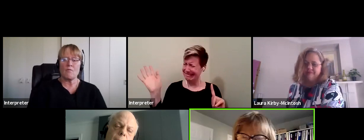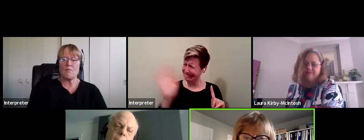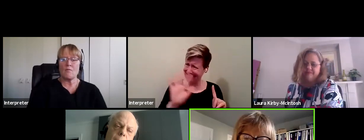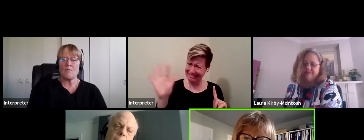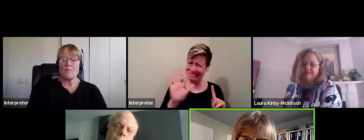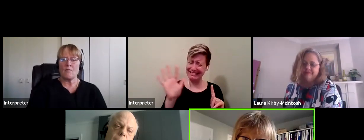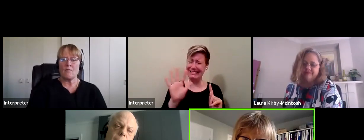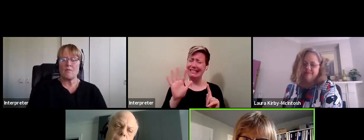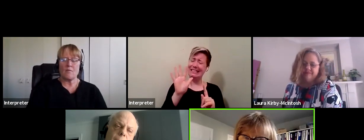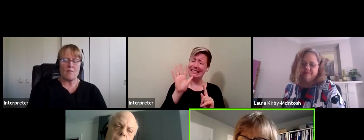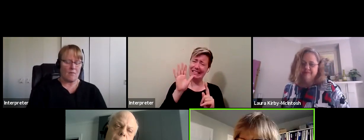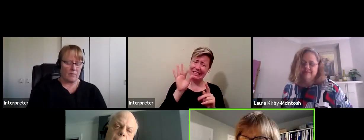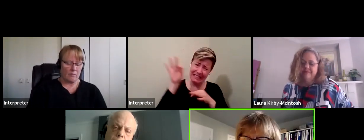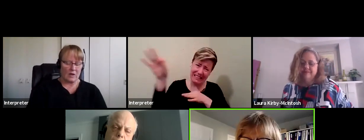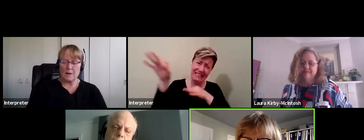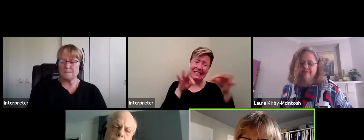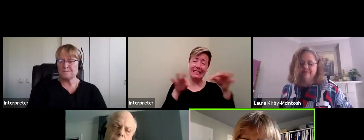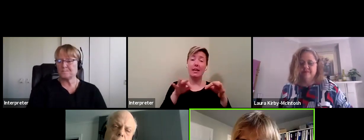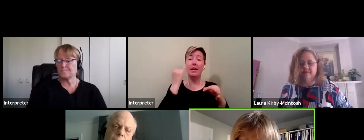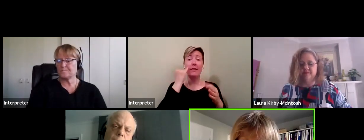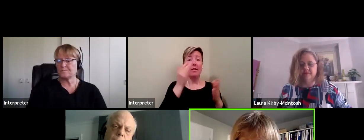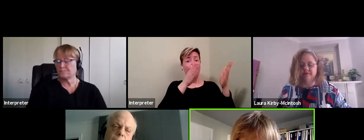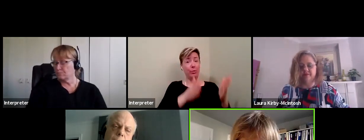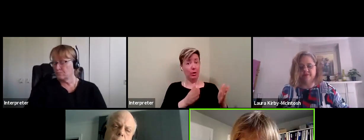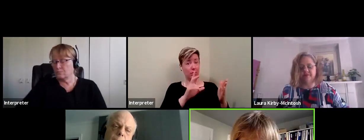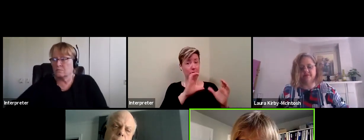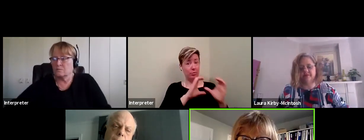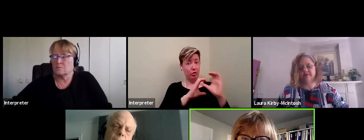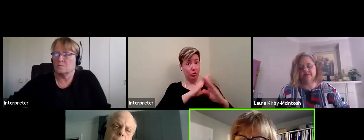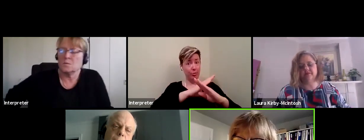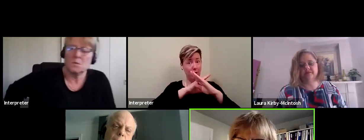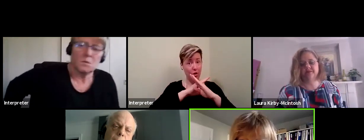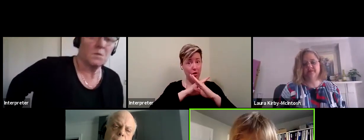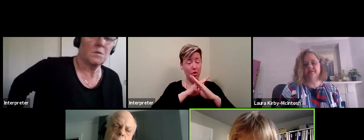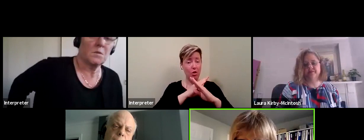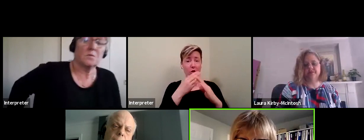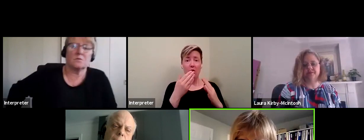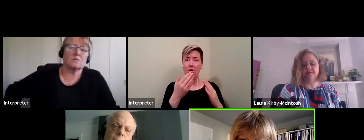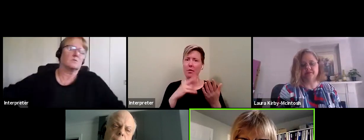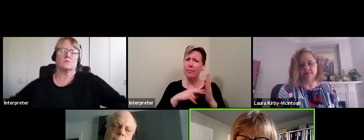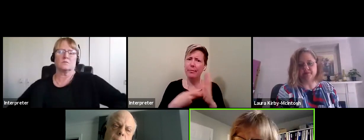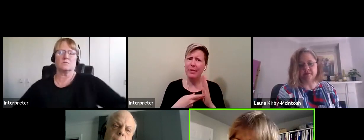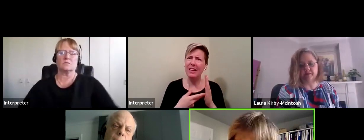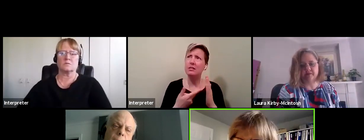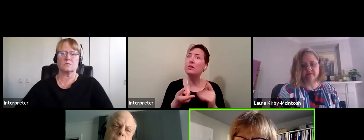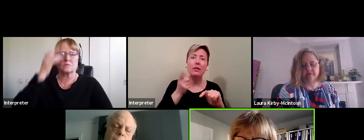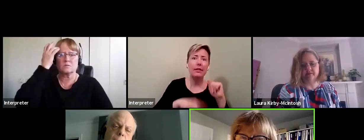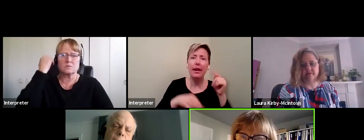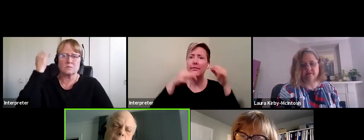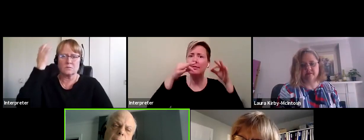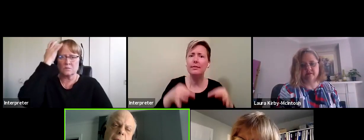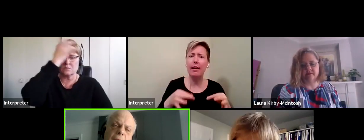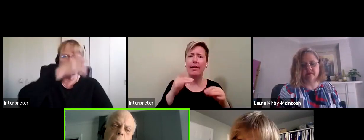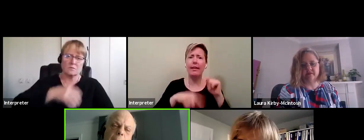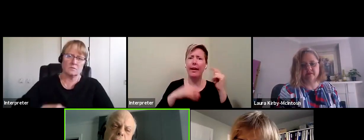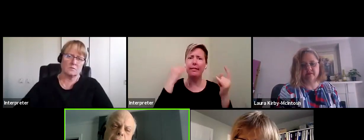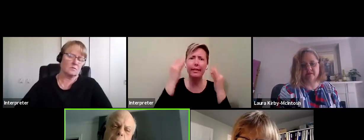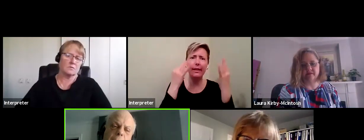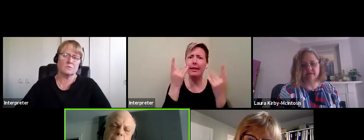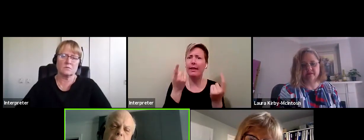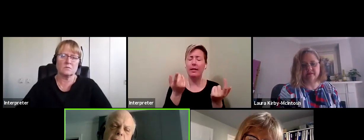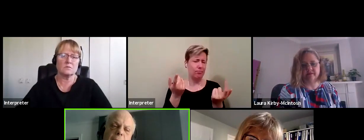to get the message out that when a person has a communication barrier, they are not incapable. What they need are By support.